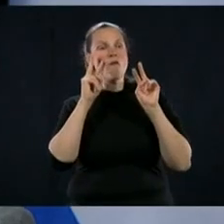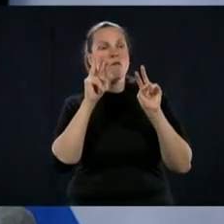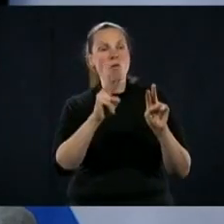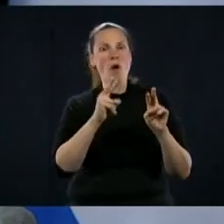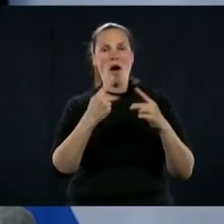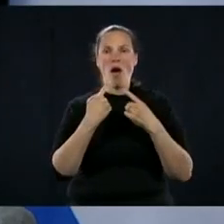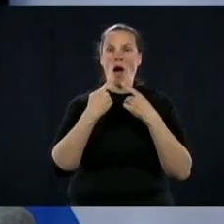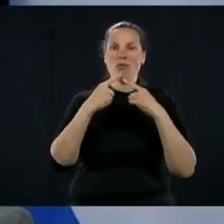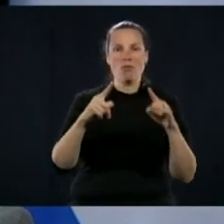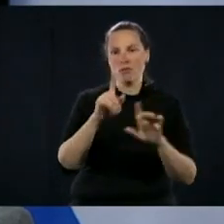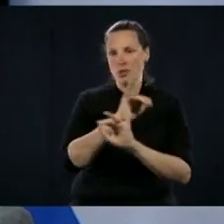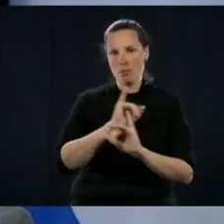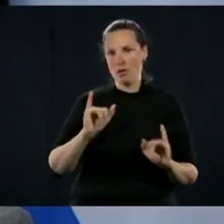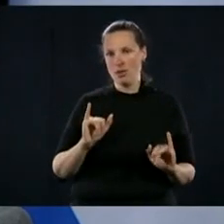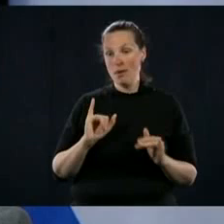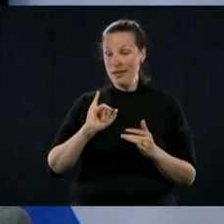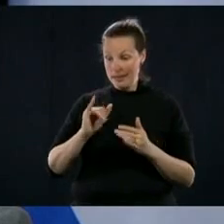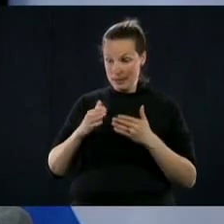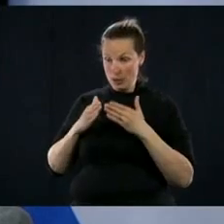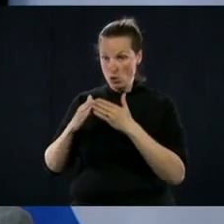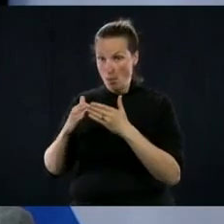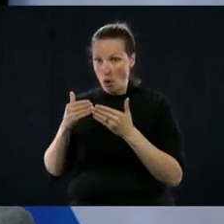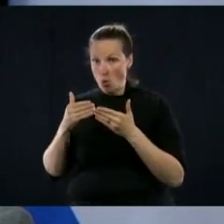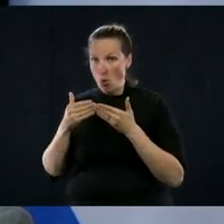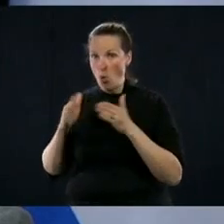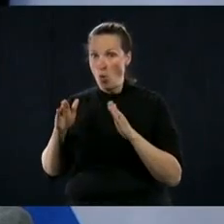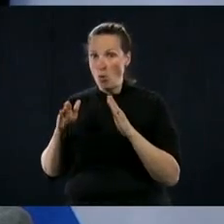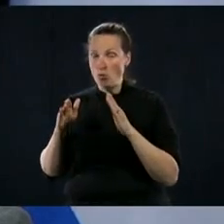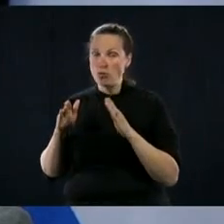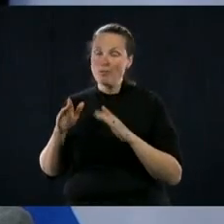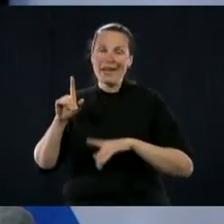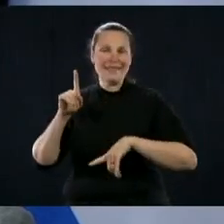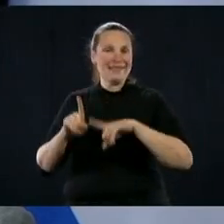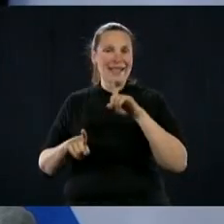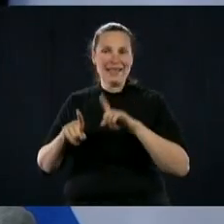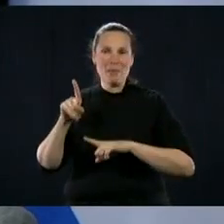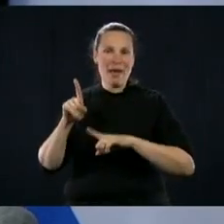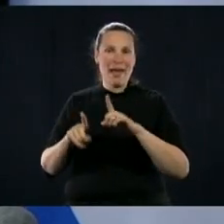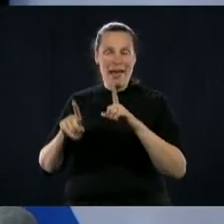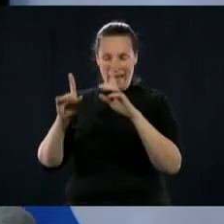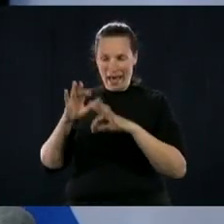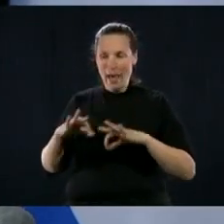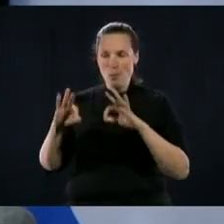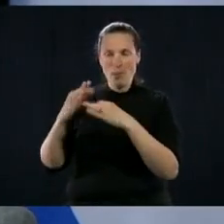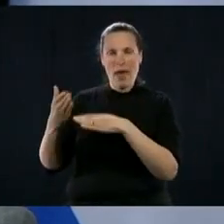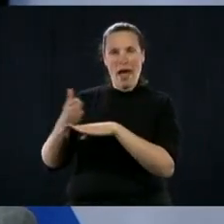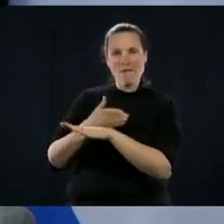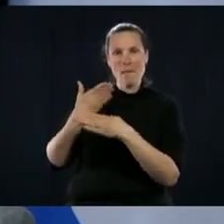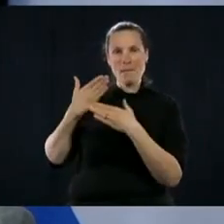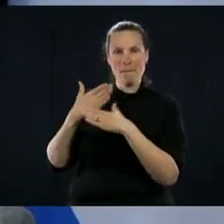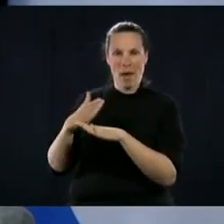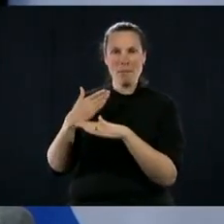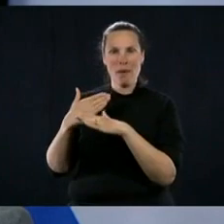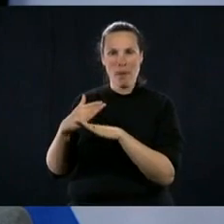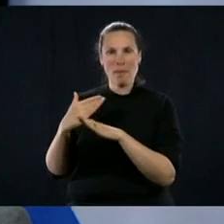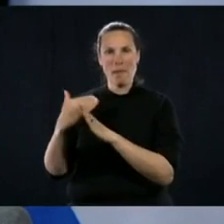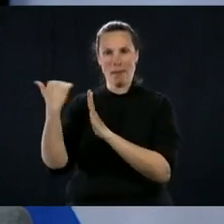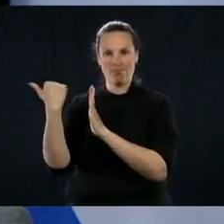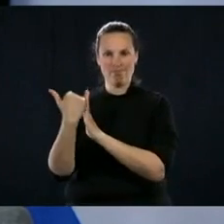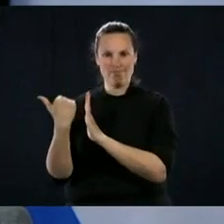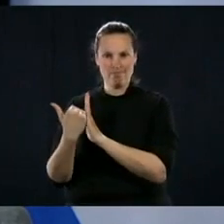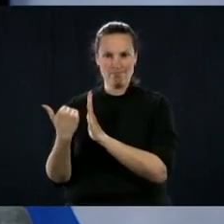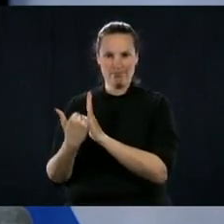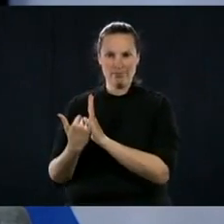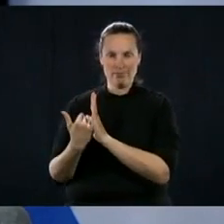happening and to be able to tell you. But when people reopen, we want them to reopen in different conditions. So we want them to